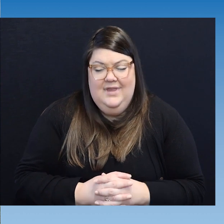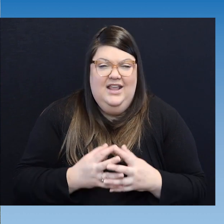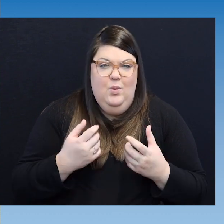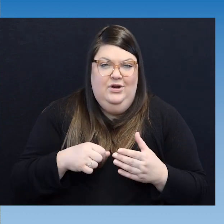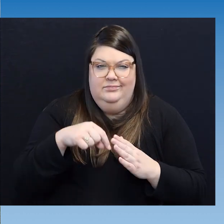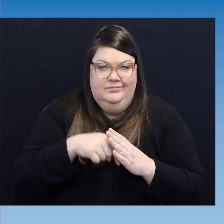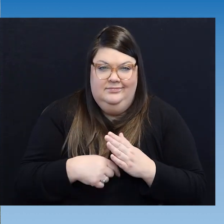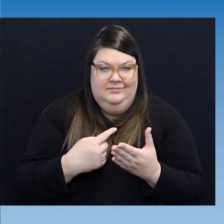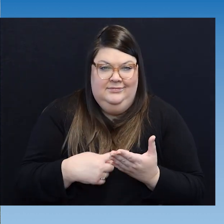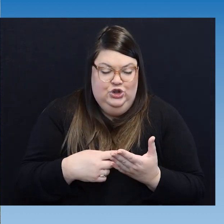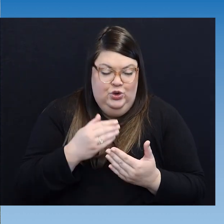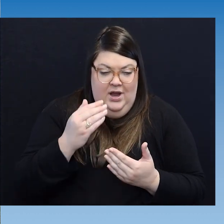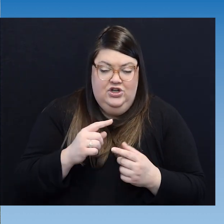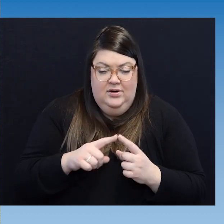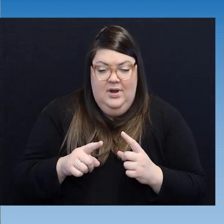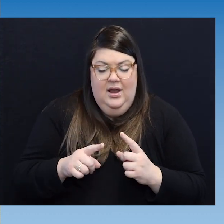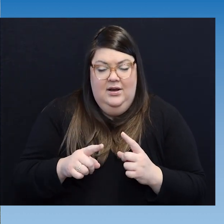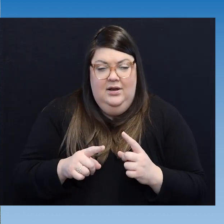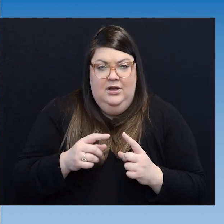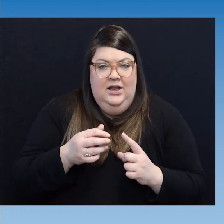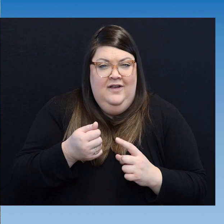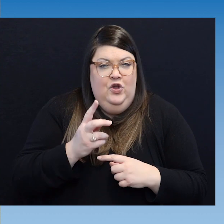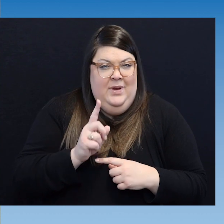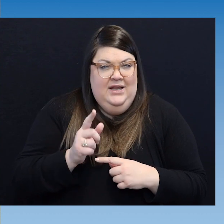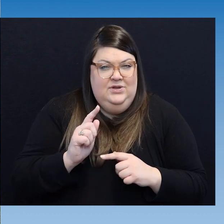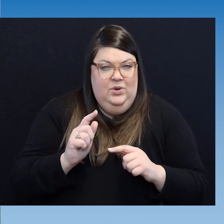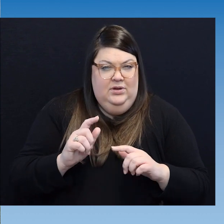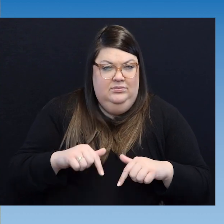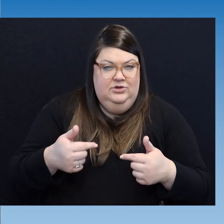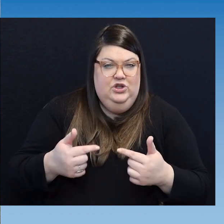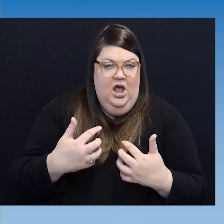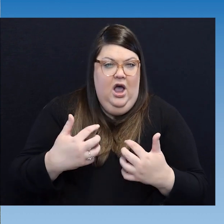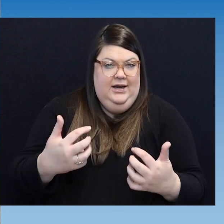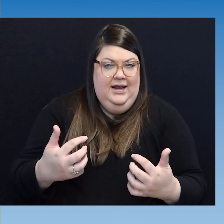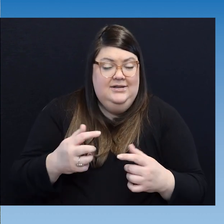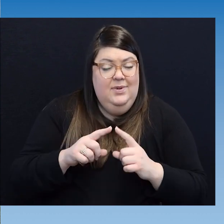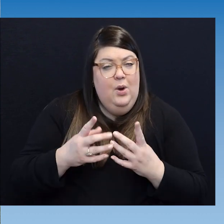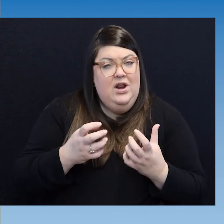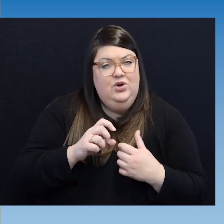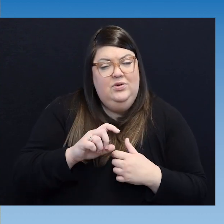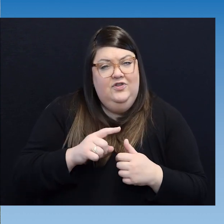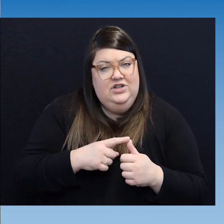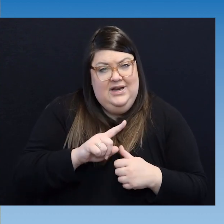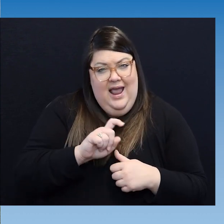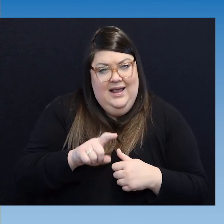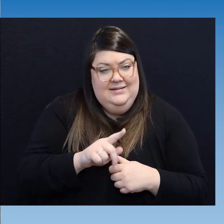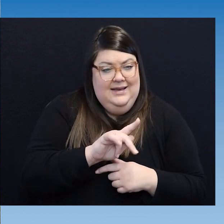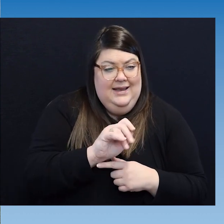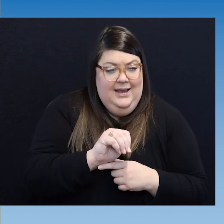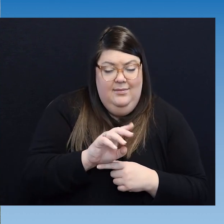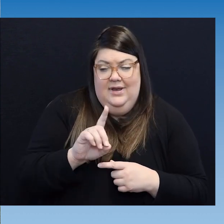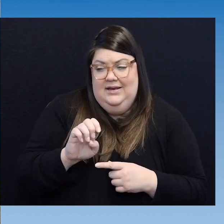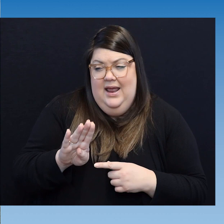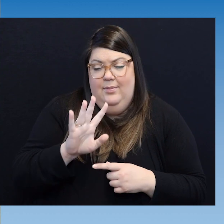into that, you know, before we turn it over to the audience here in a few minutes, but I did want to ask Kim and Deb to talk a